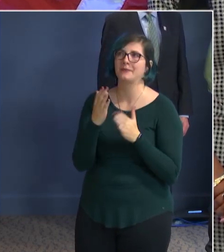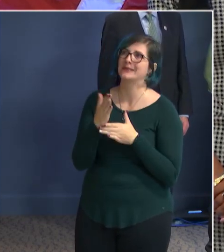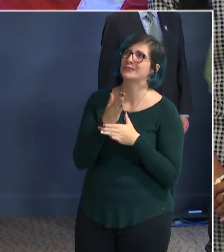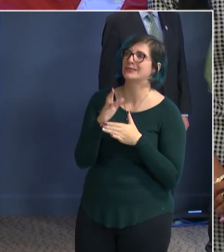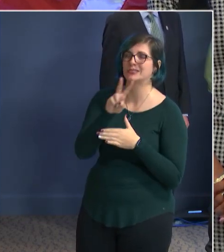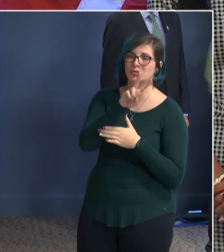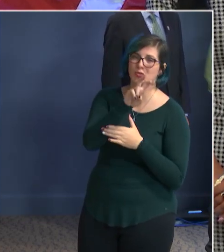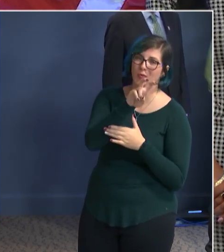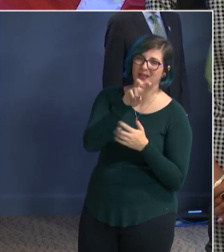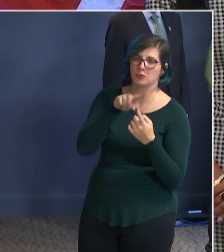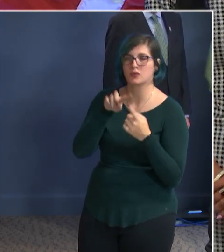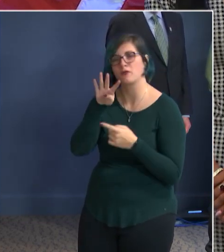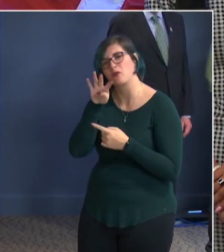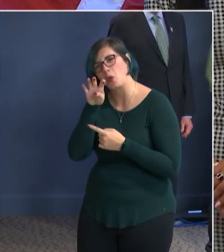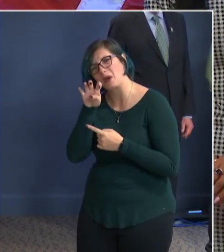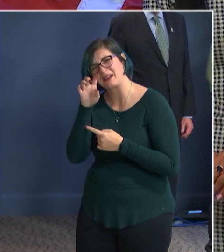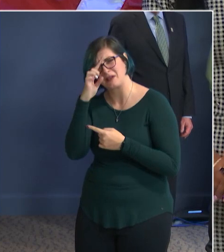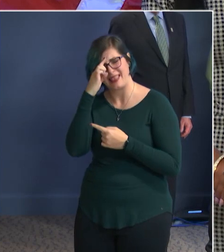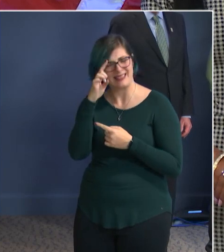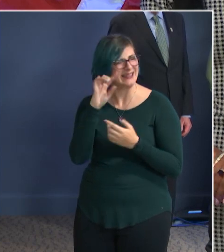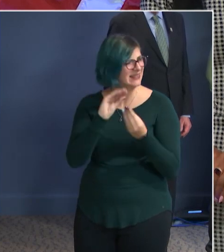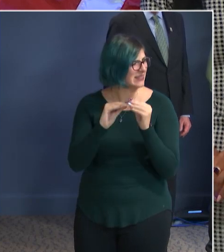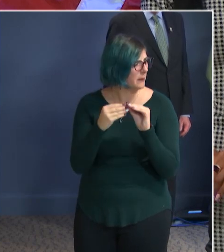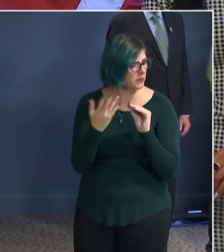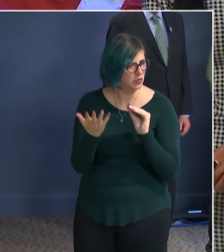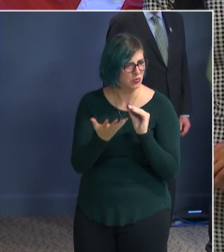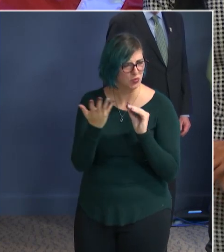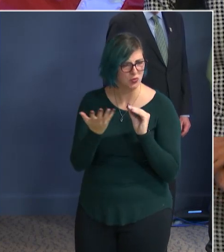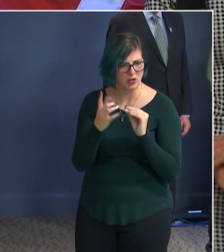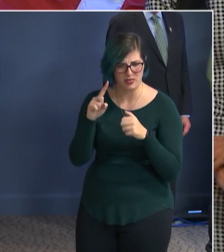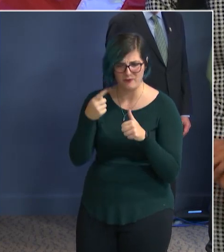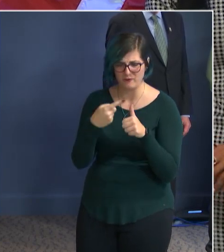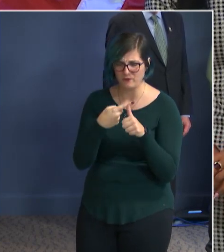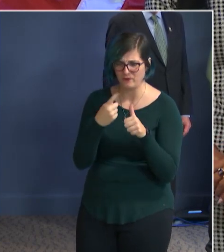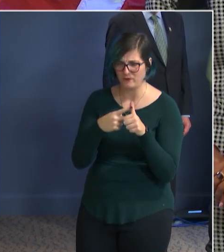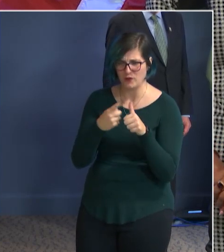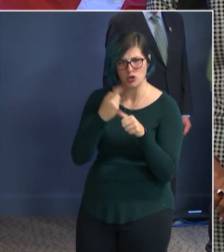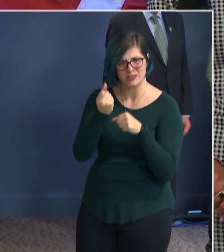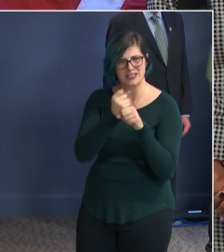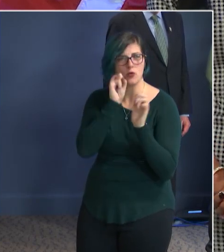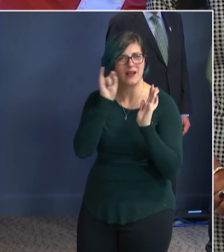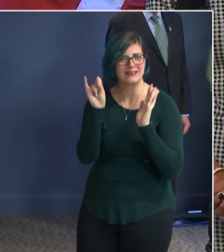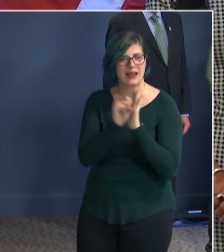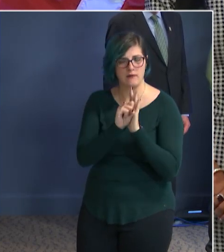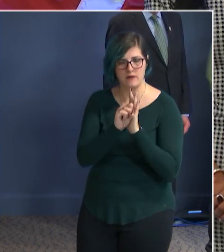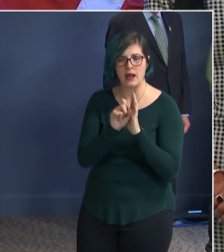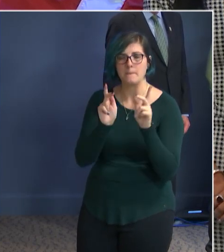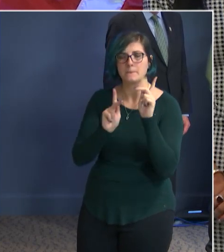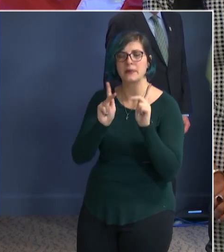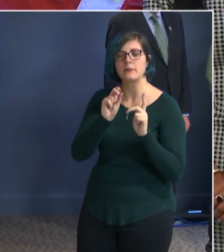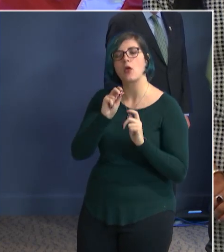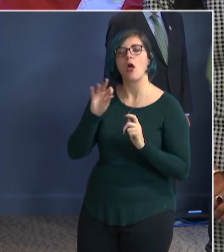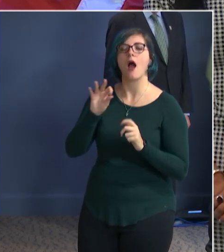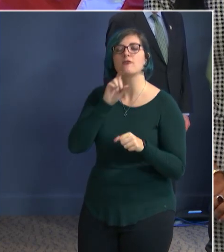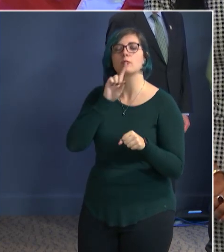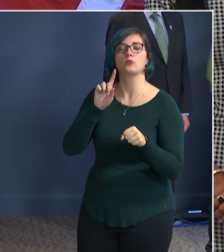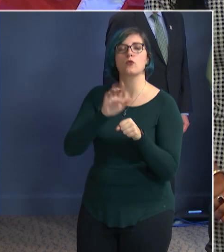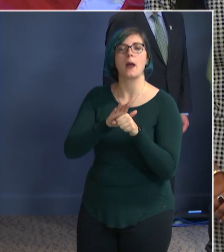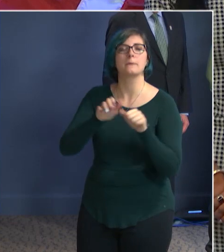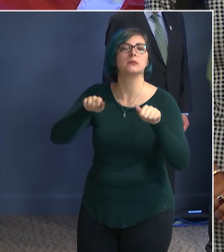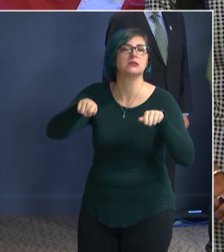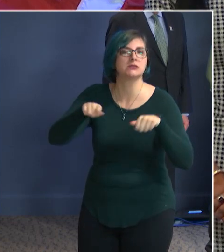between 200 and 400, I think the number was in our first year of identifying people of promise, that if we can